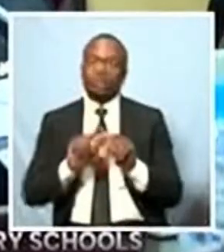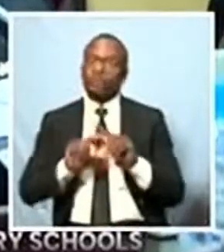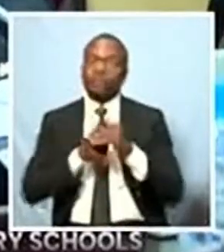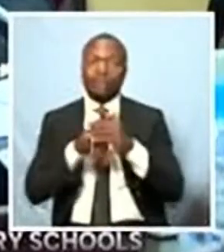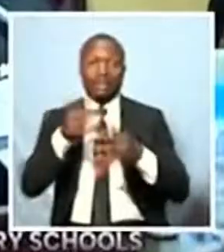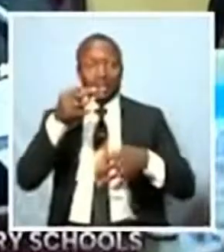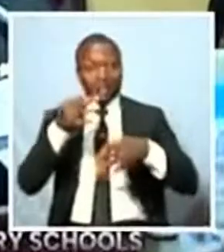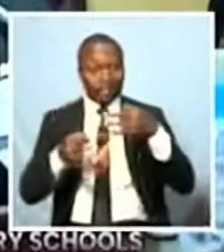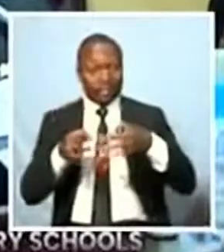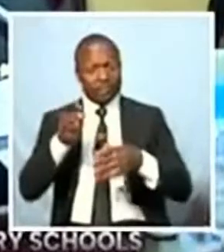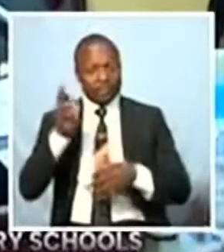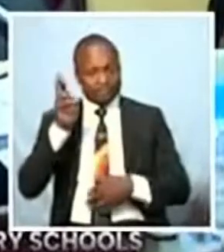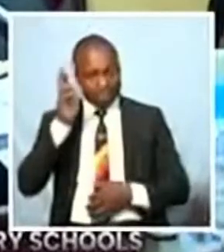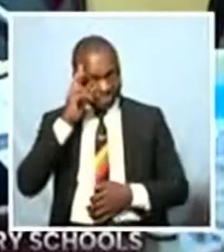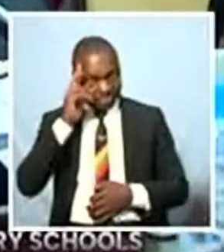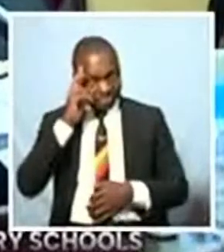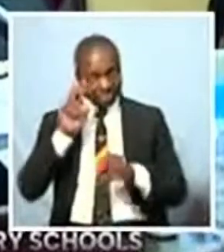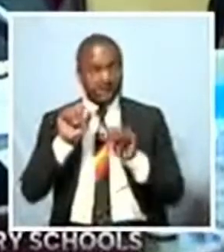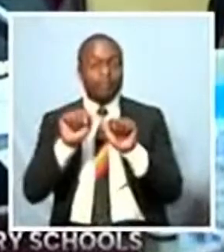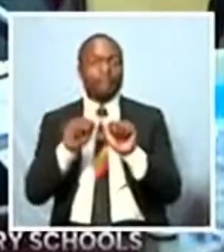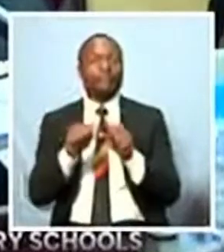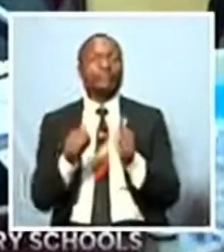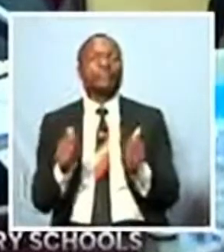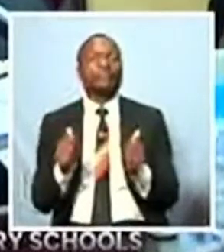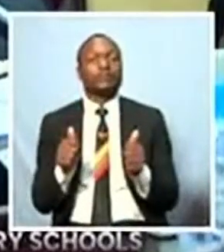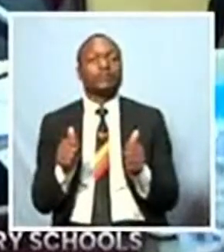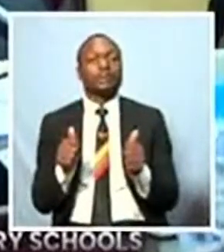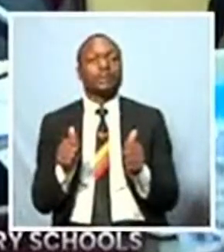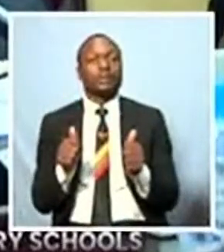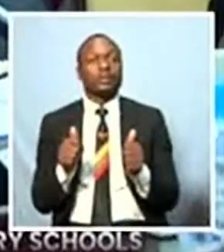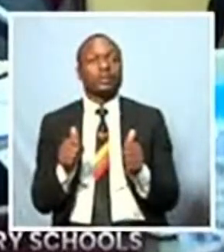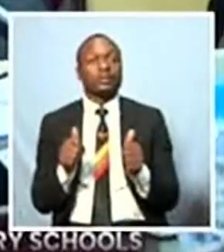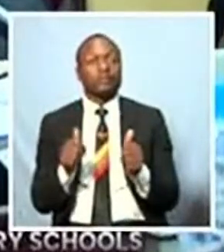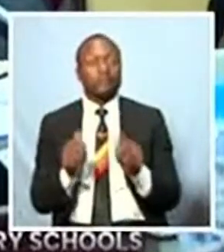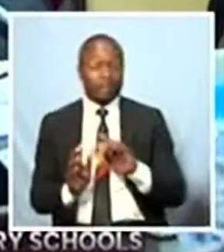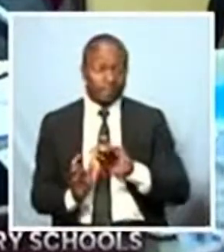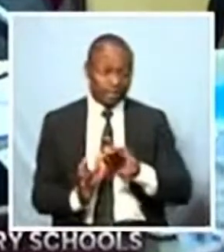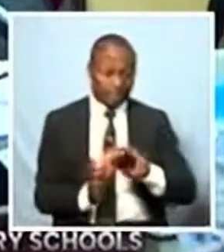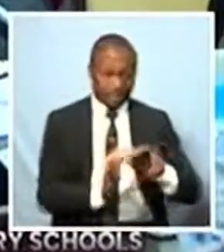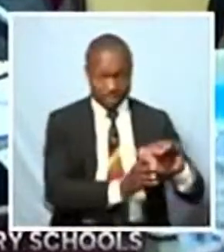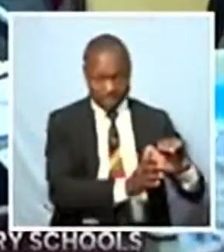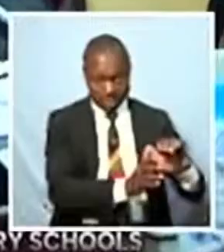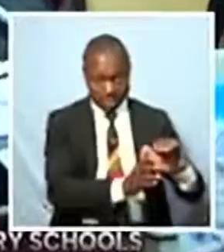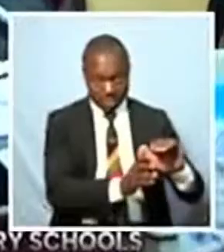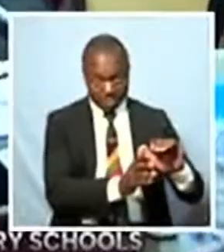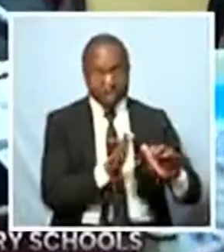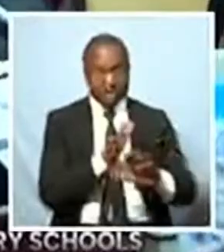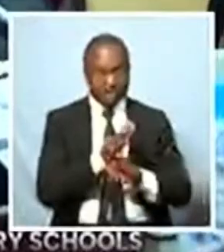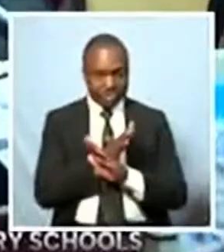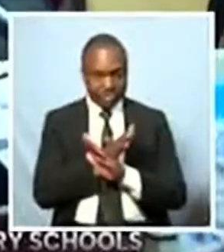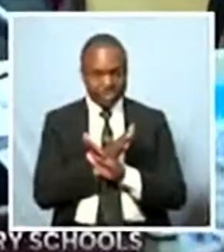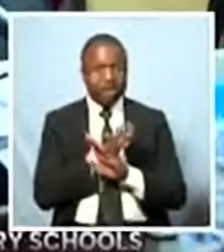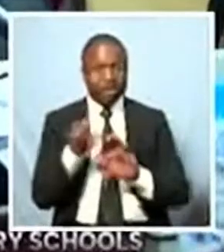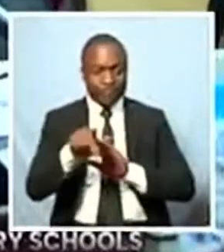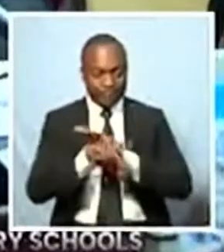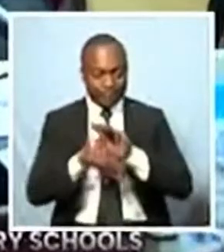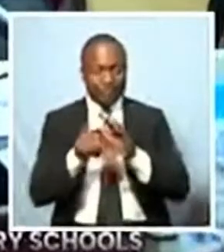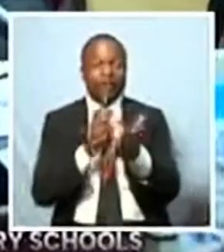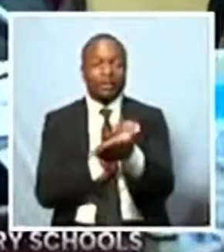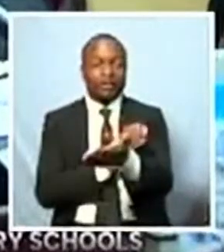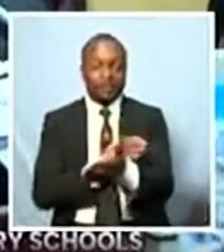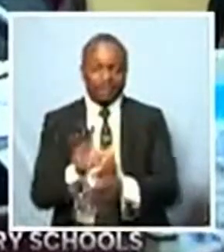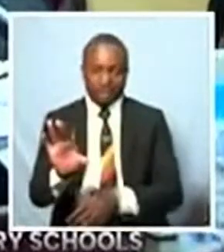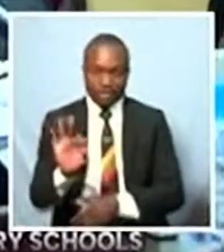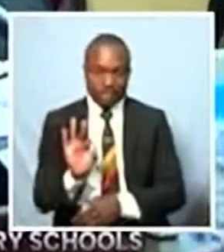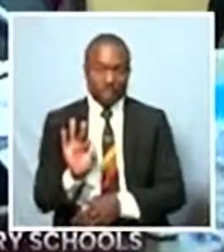we remember very well, we moved from the Zambia primary course, abandoned that course, and picked what we